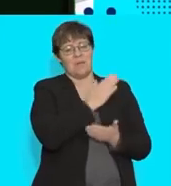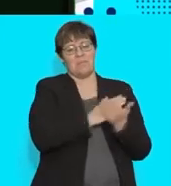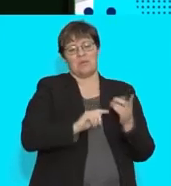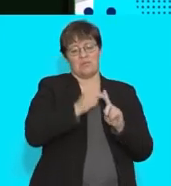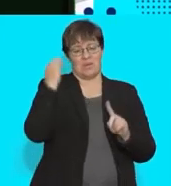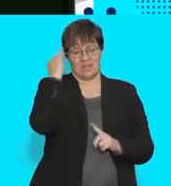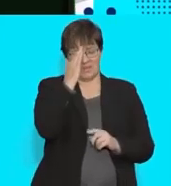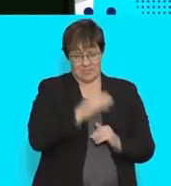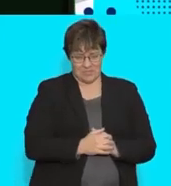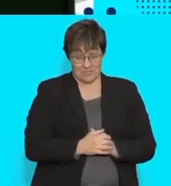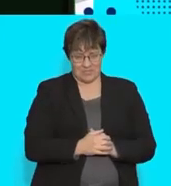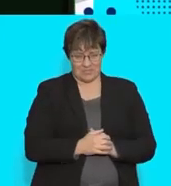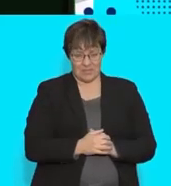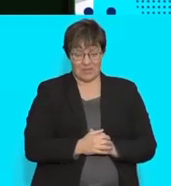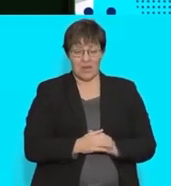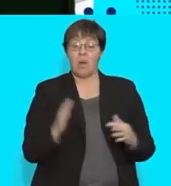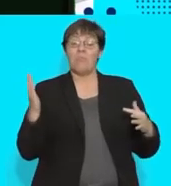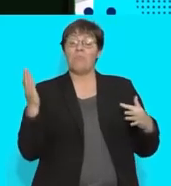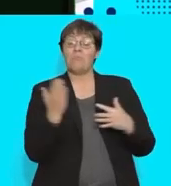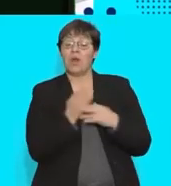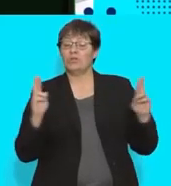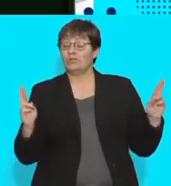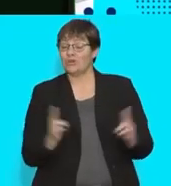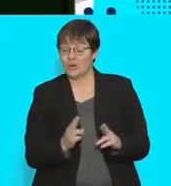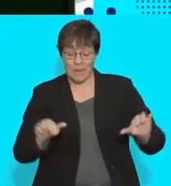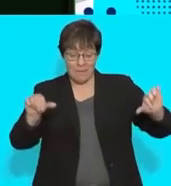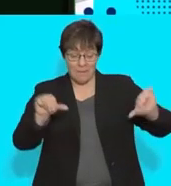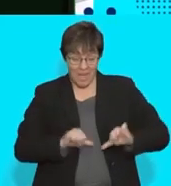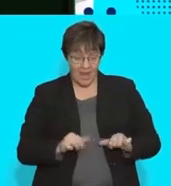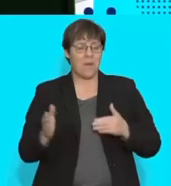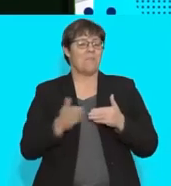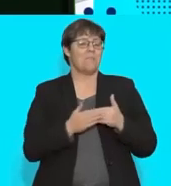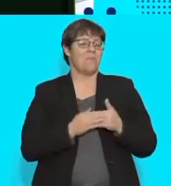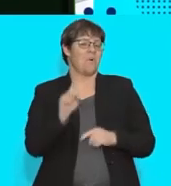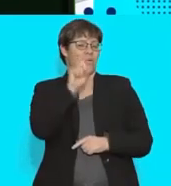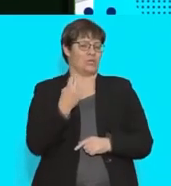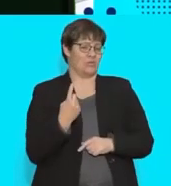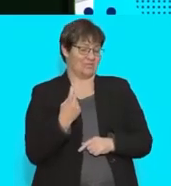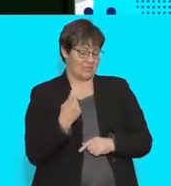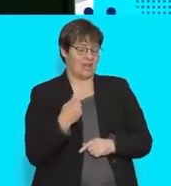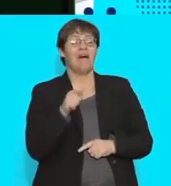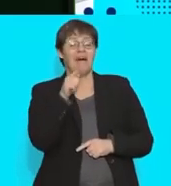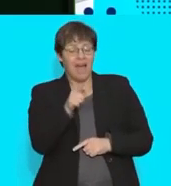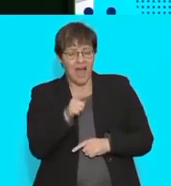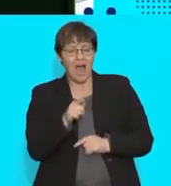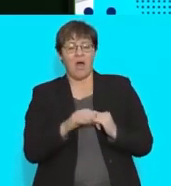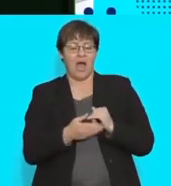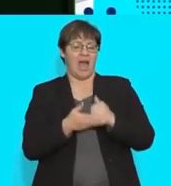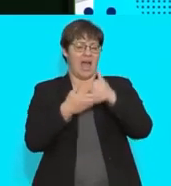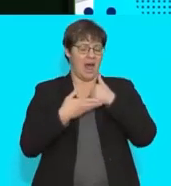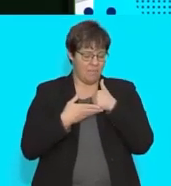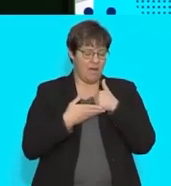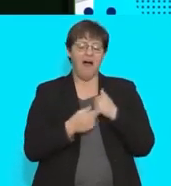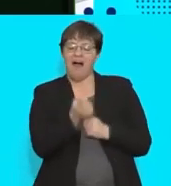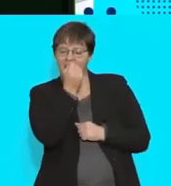midpoint theorem. Guys, I want us to take a quick ad break. When we come back, we're going to do one more question that is going to try and assist